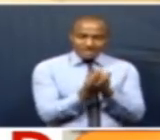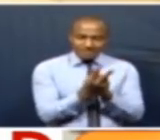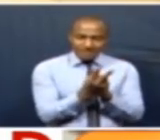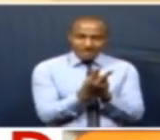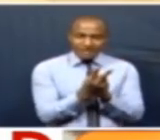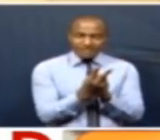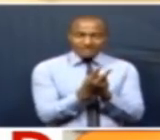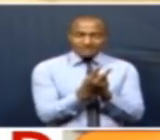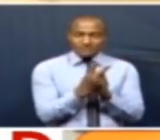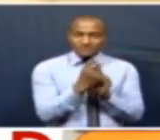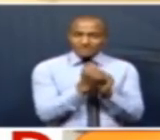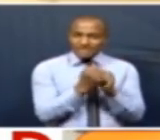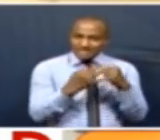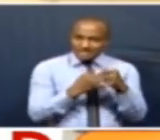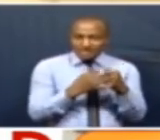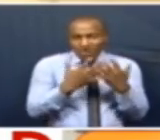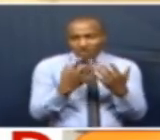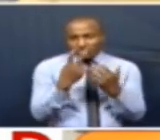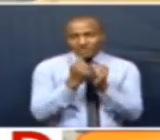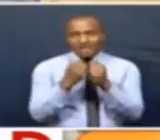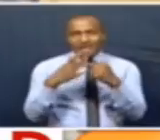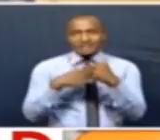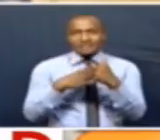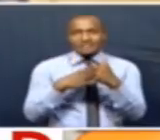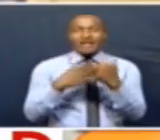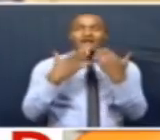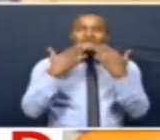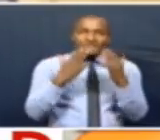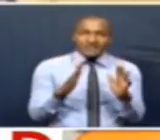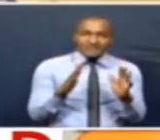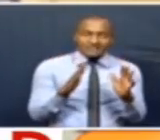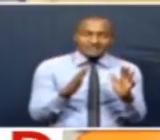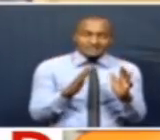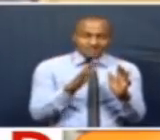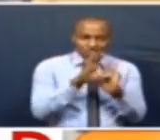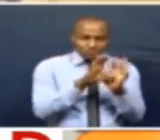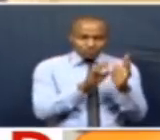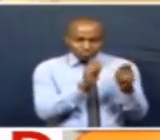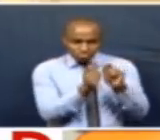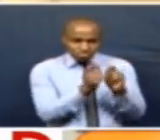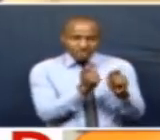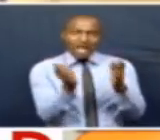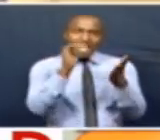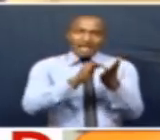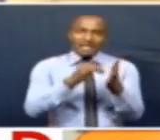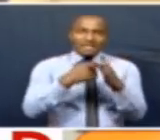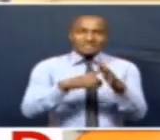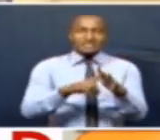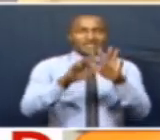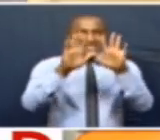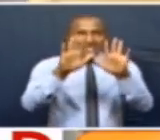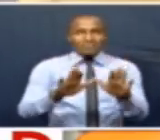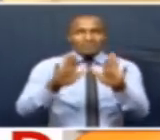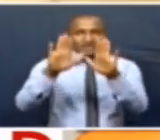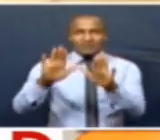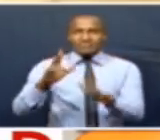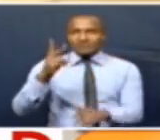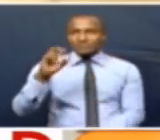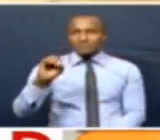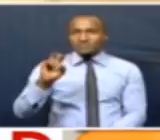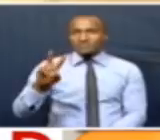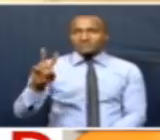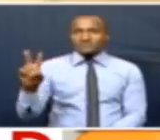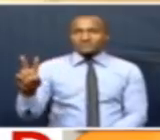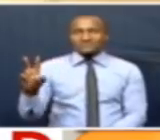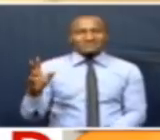2019. Alafu tukimalisha referendum ya 2019 tuanze campaign ya 2022. Ni